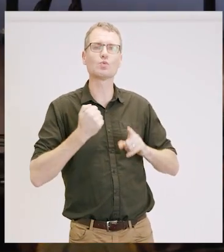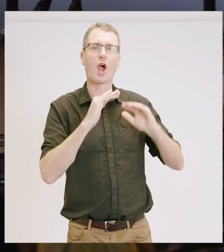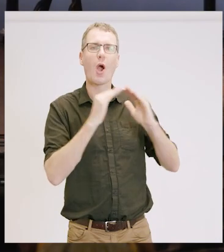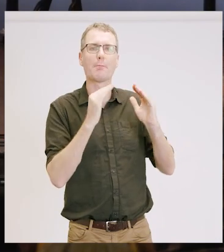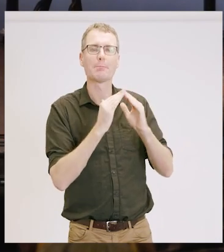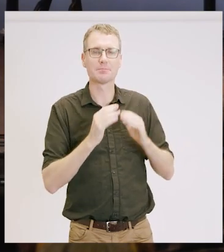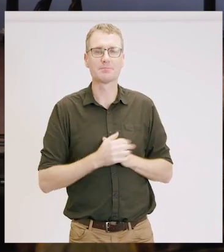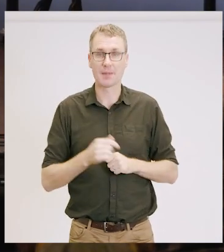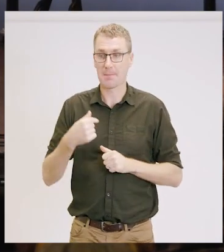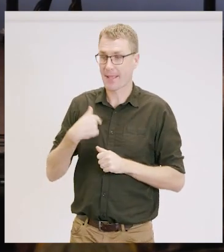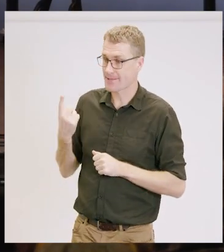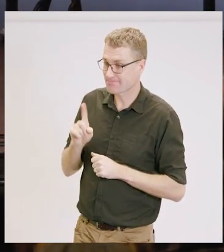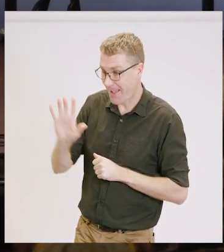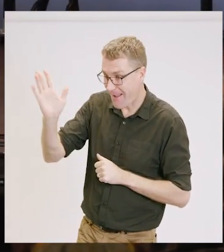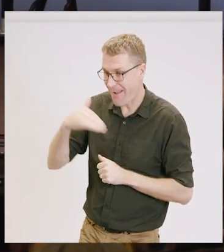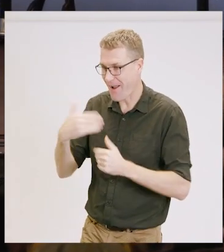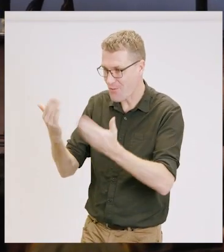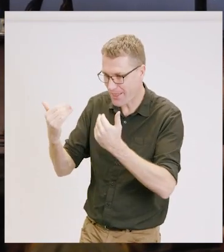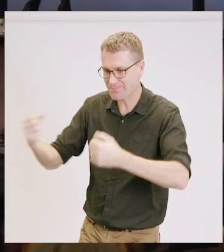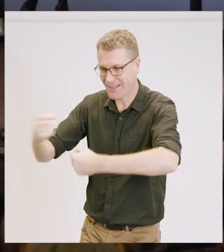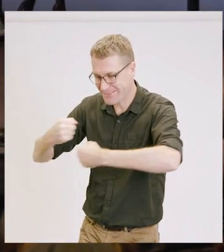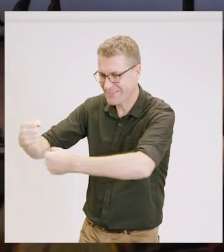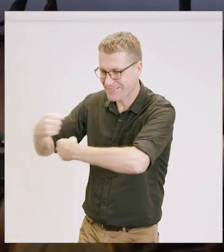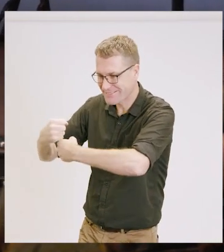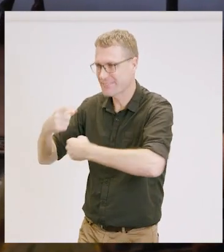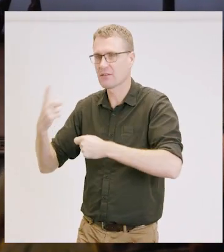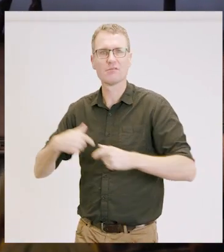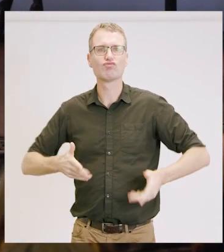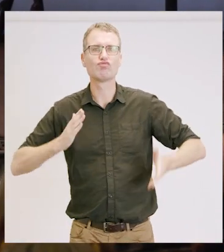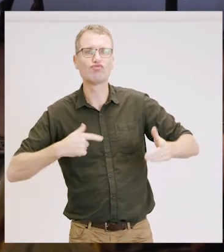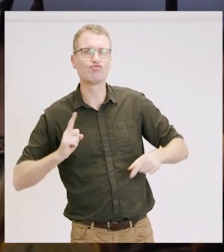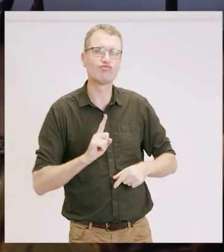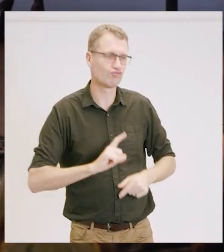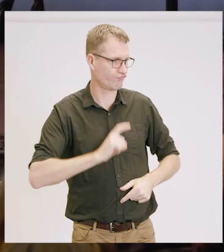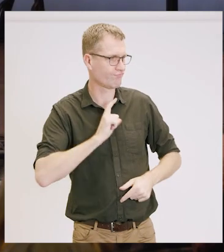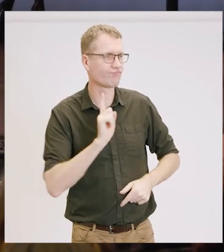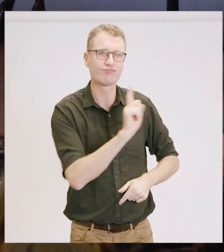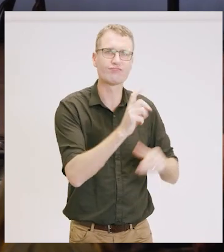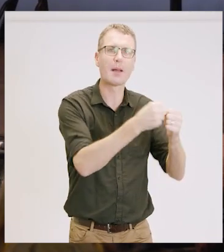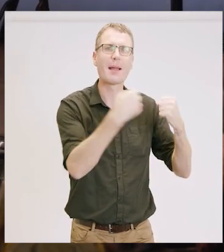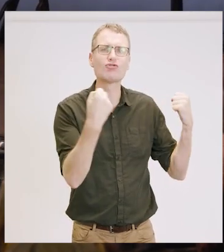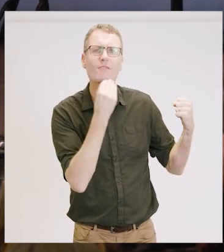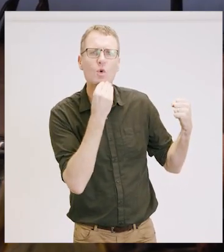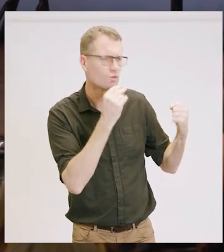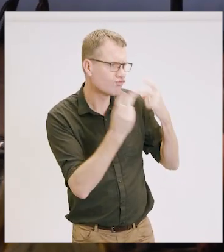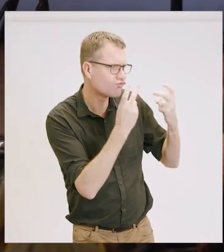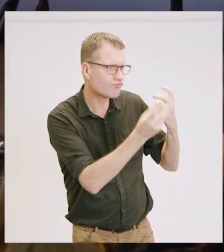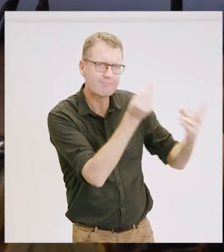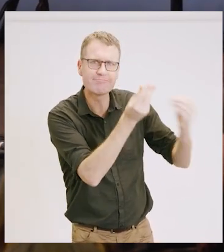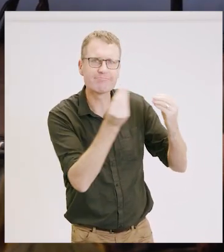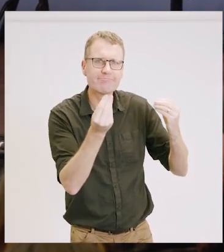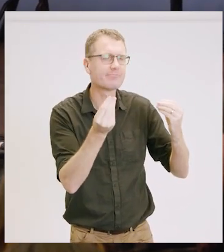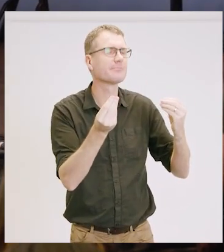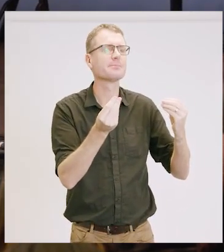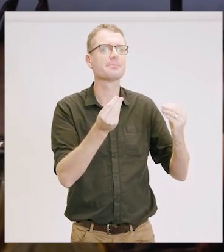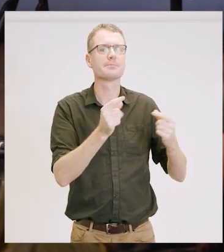come to our place, they just treat it like their own home. You know, I usually go out and welcome them and give them cuddles and things. And they